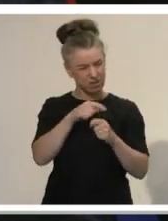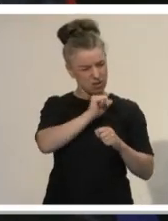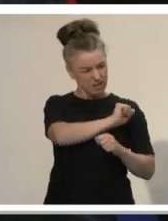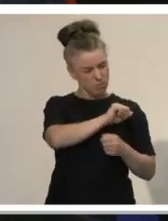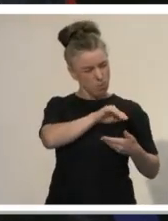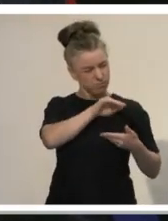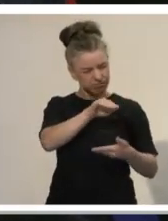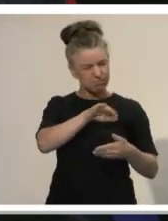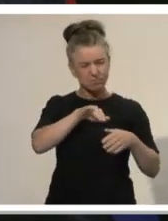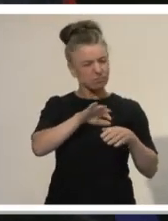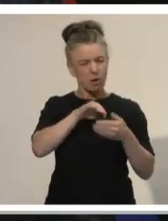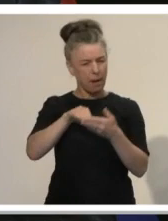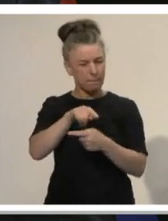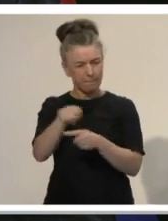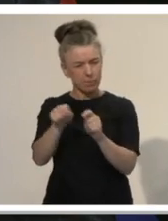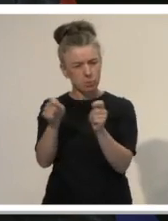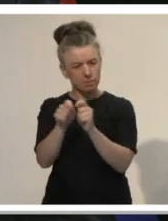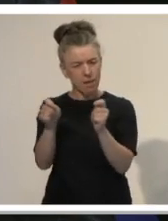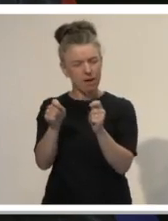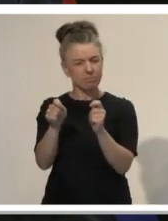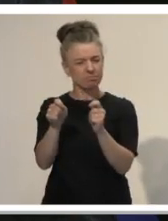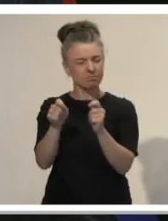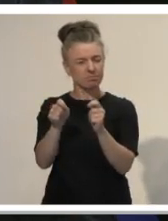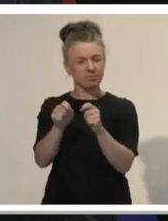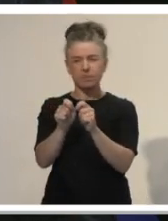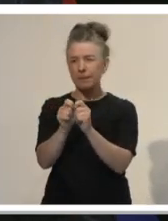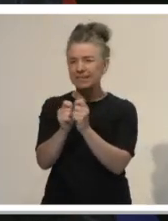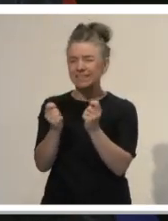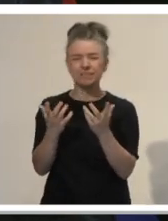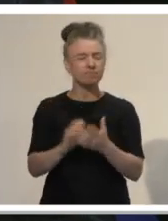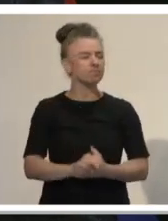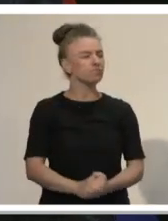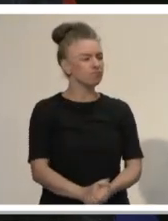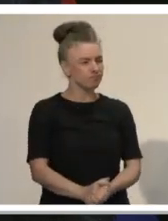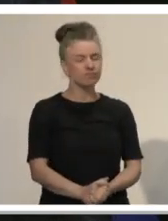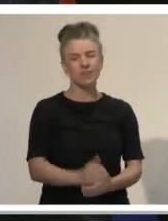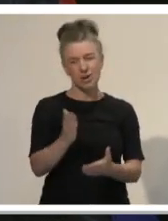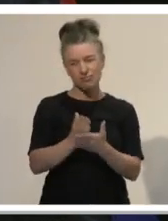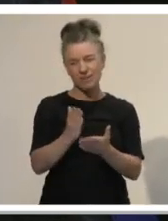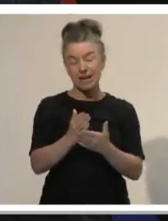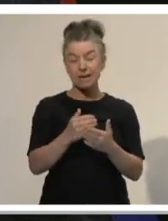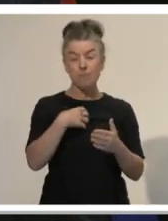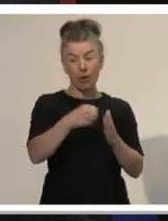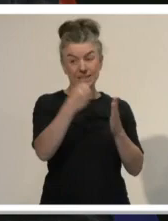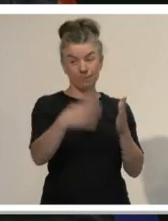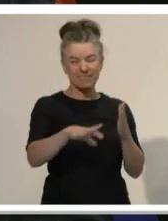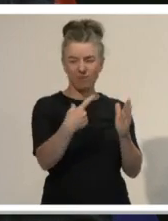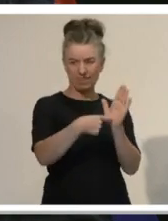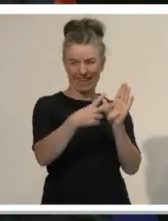and immediacy that we want. It's expensive for transmission costs for the likes of